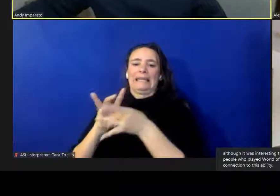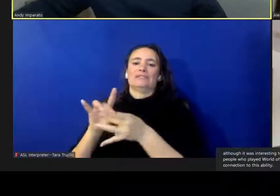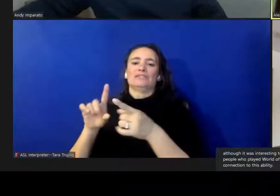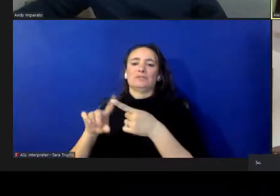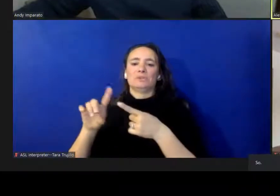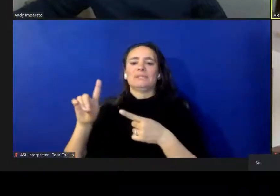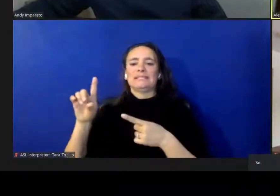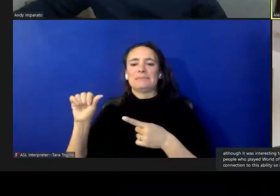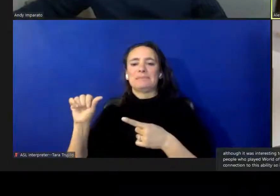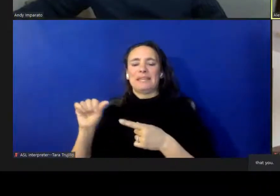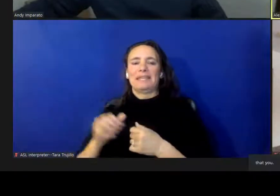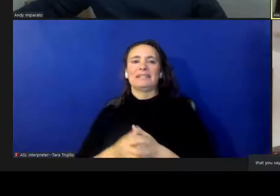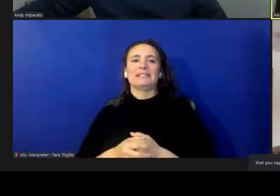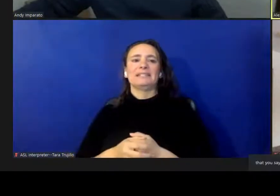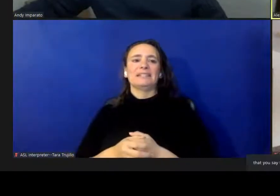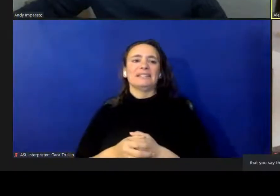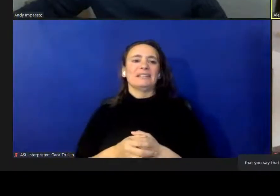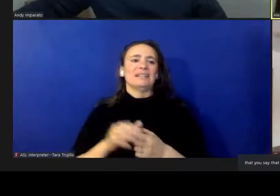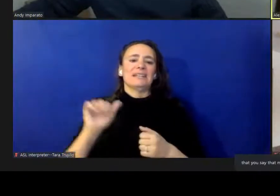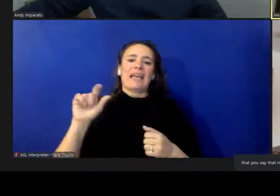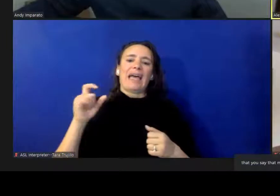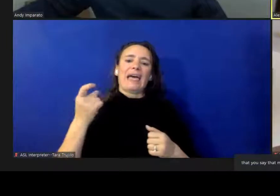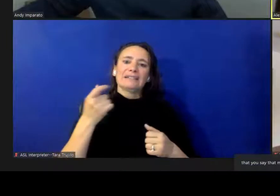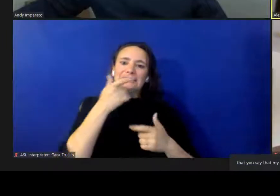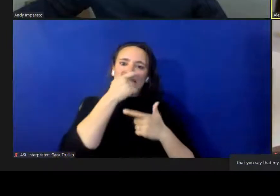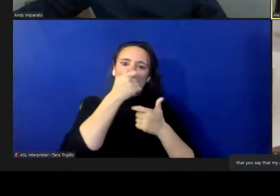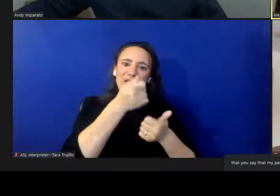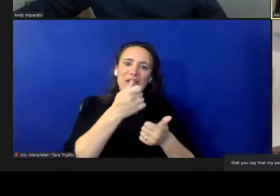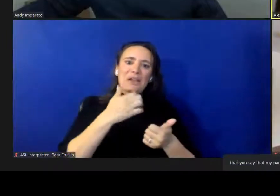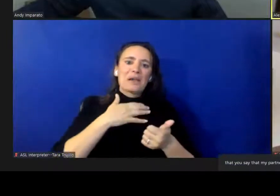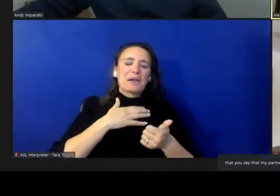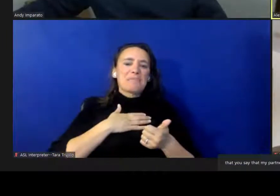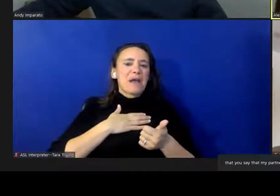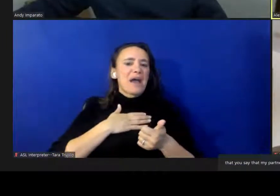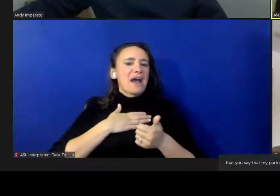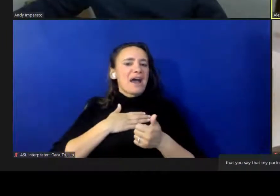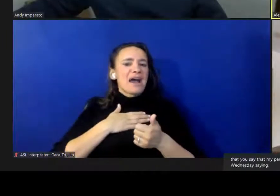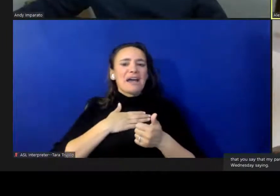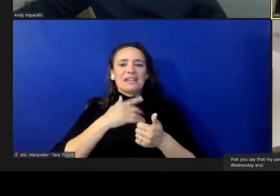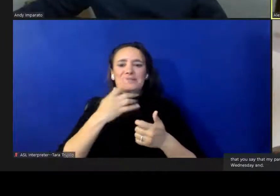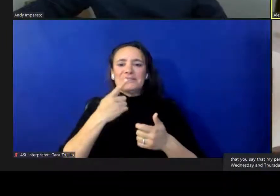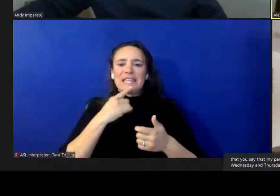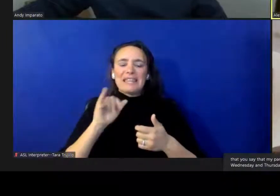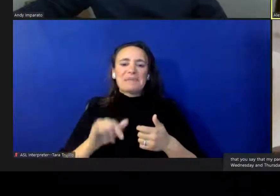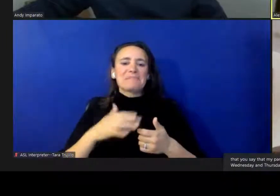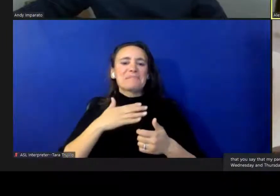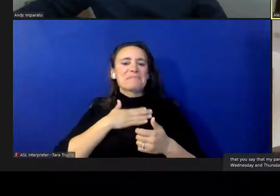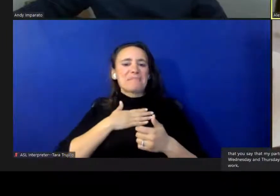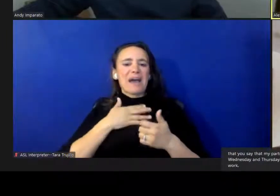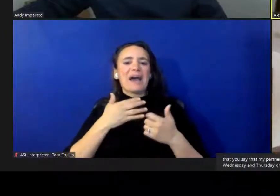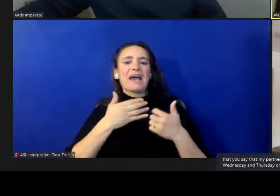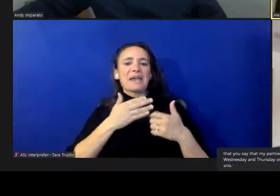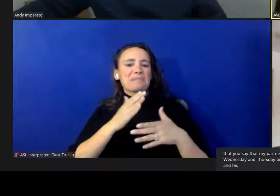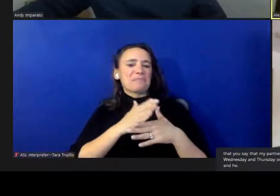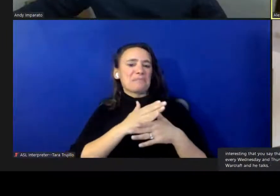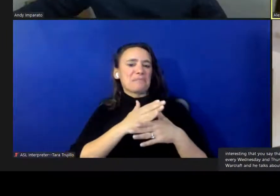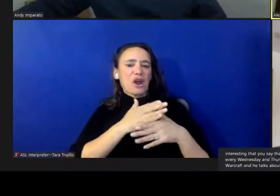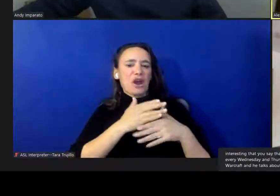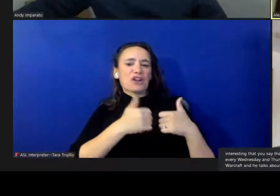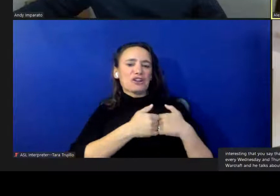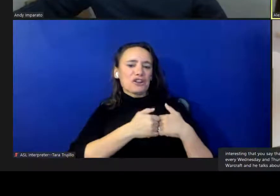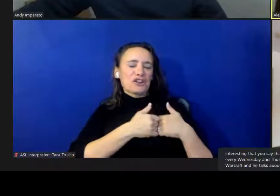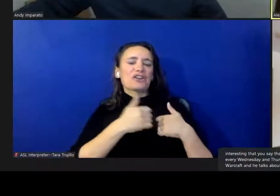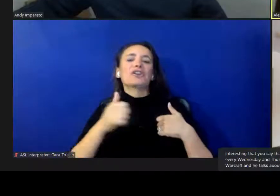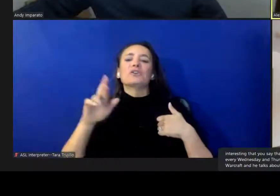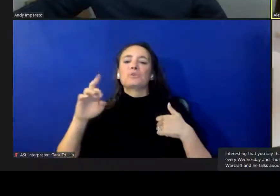That's so interesting that you say that. My partner raids every Wednesday and Thursday on World of Warcraft, and he talks about